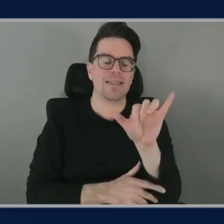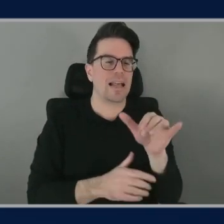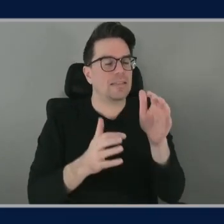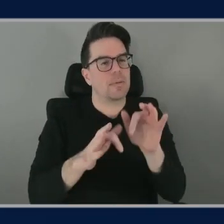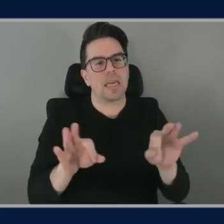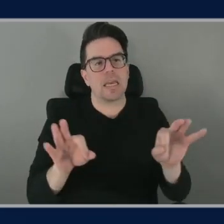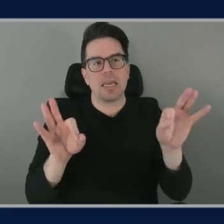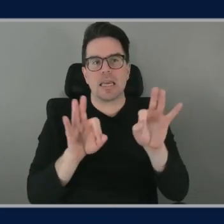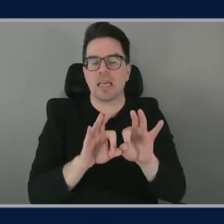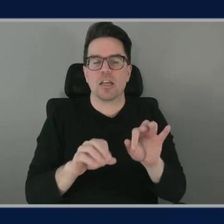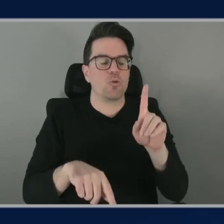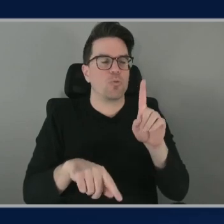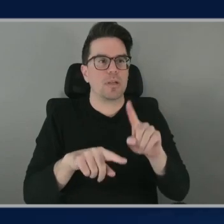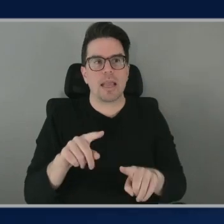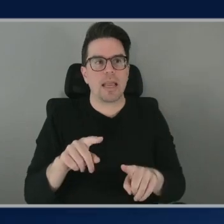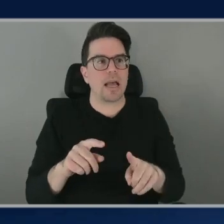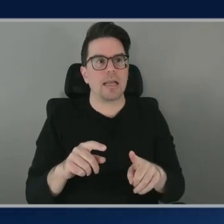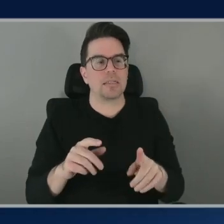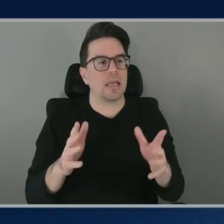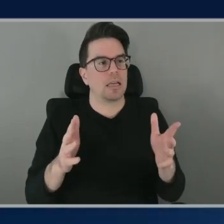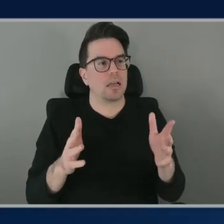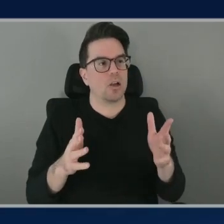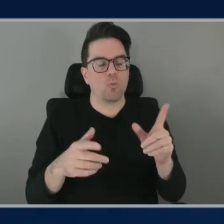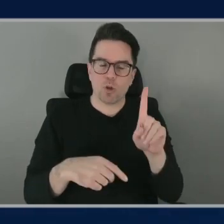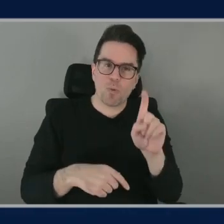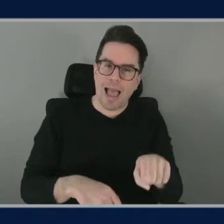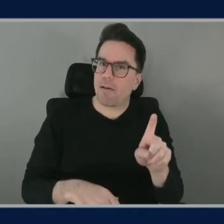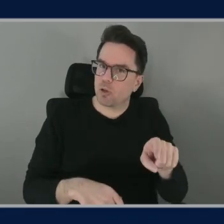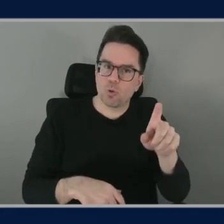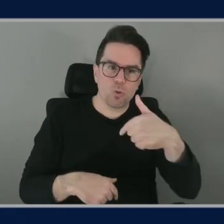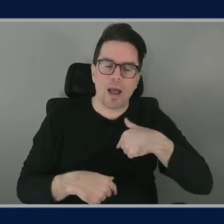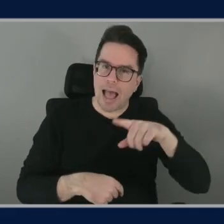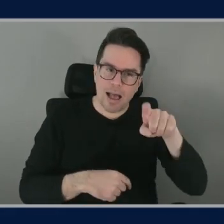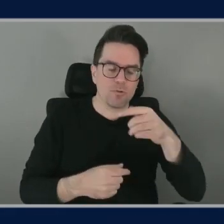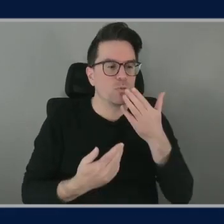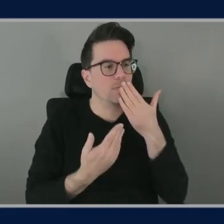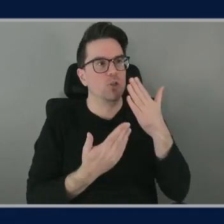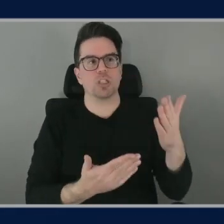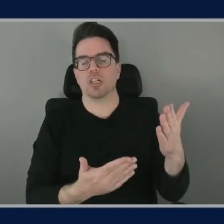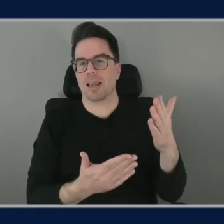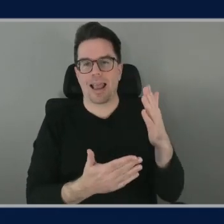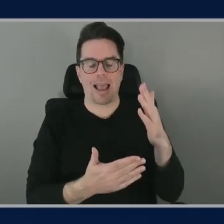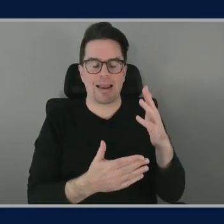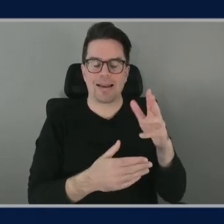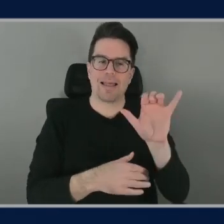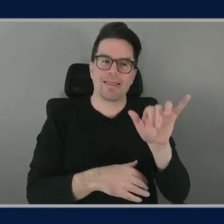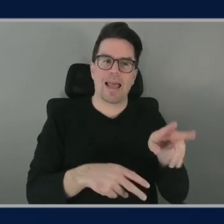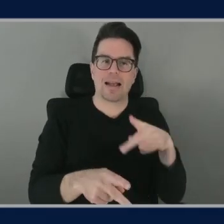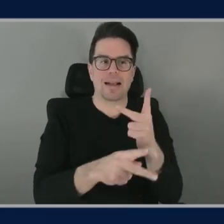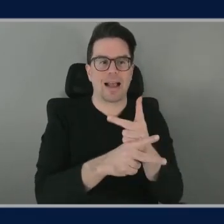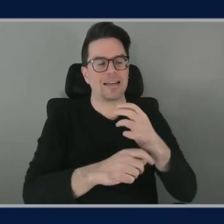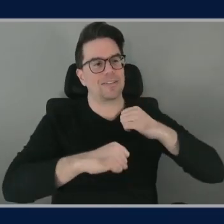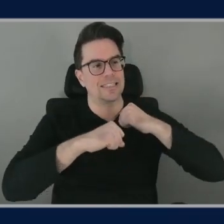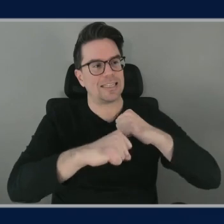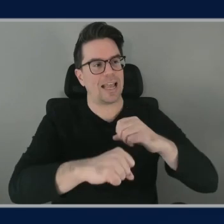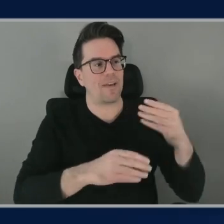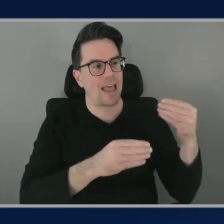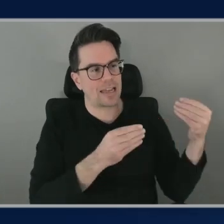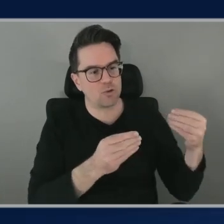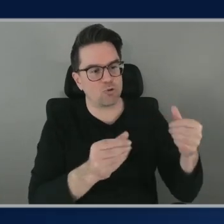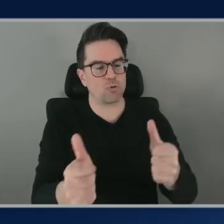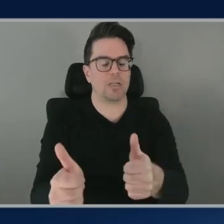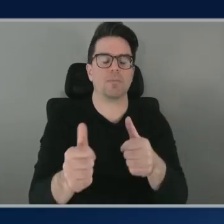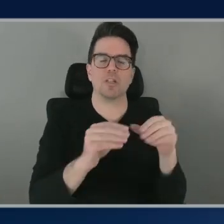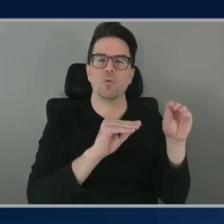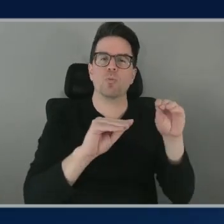be underappreciative of the level of effort that it requires to move data in a safe and cohesive way. Being able to analyze it where it is by